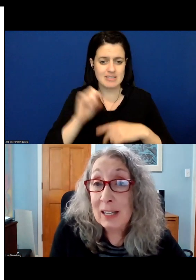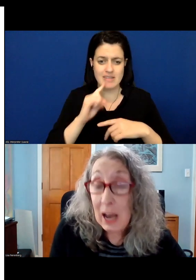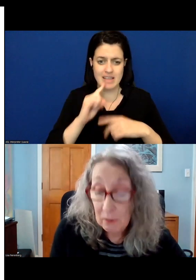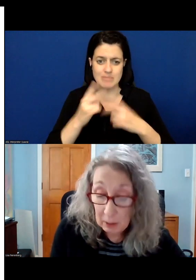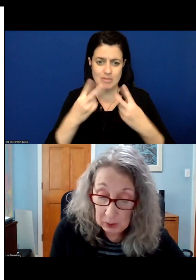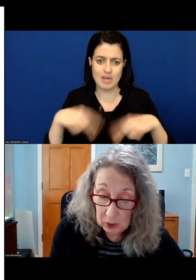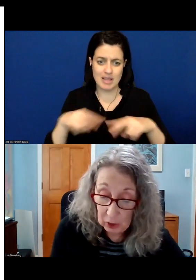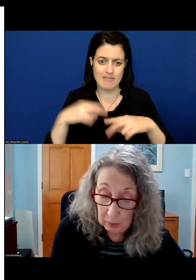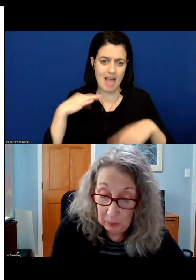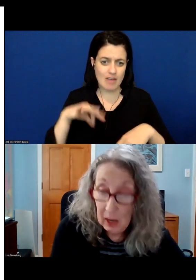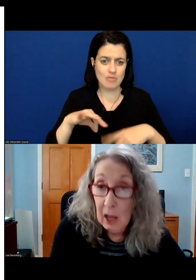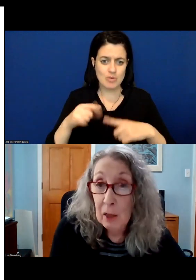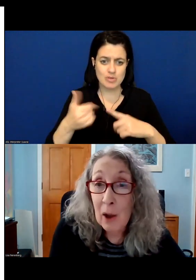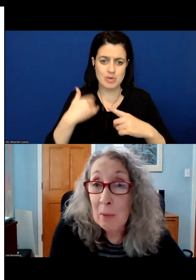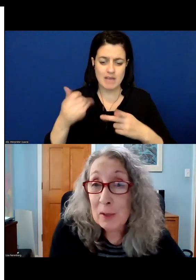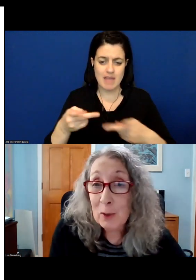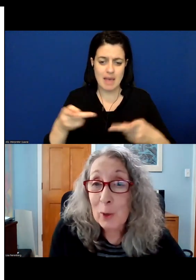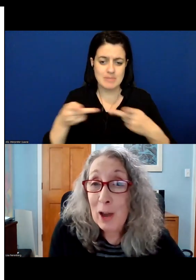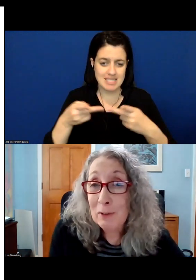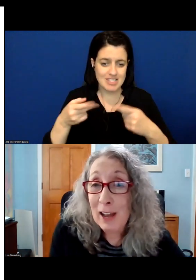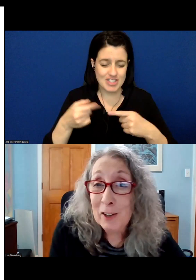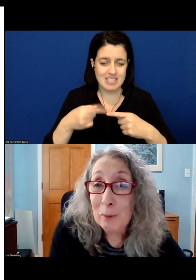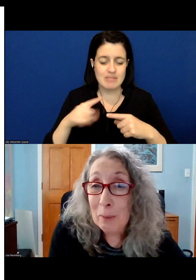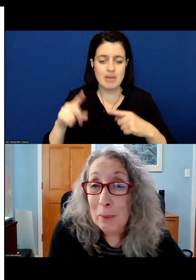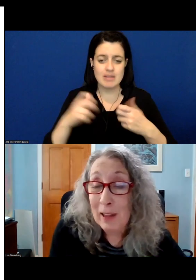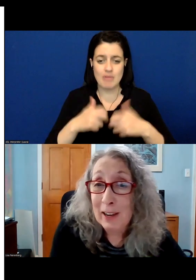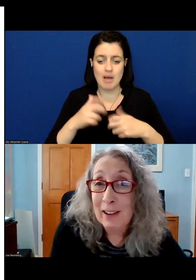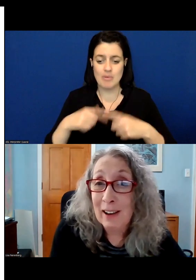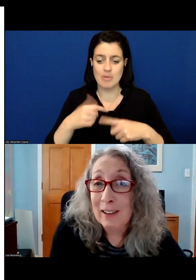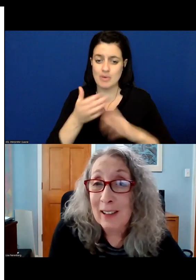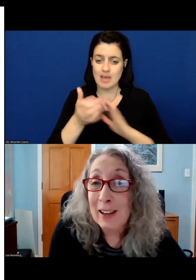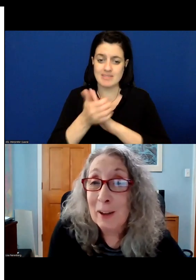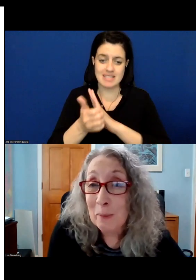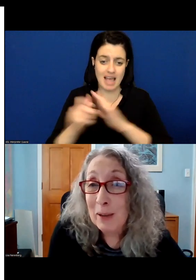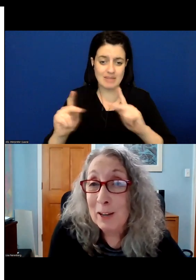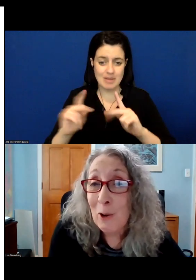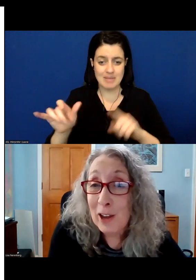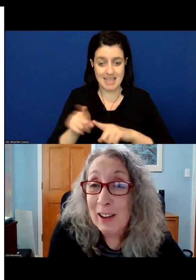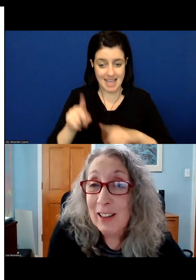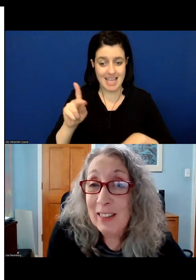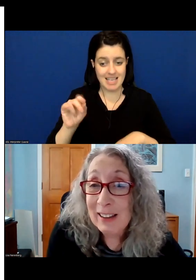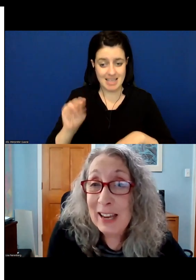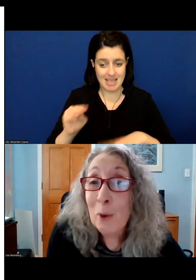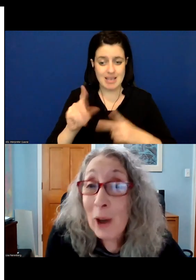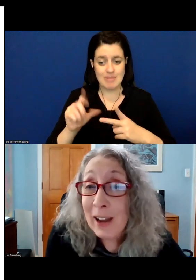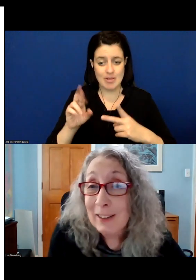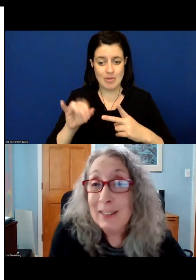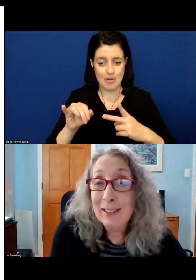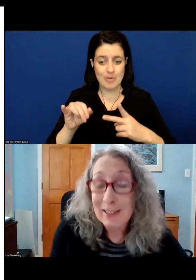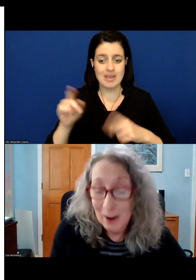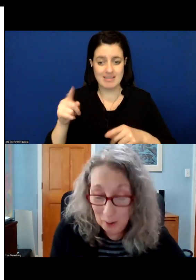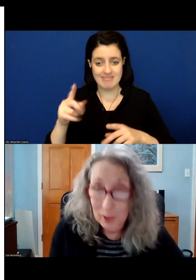our state to have that position. The problem is when you have talented people like Kim and Lori, they get taken